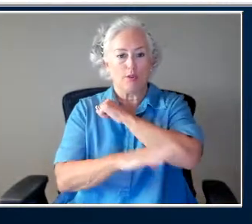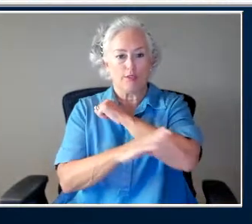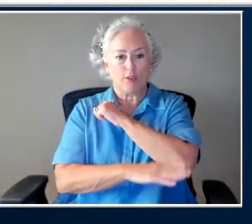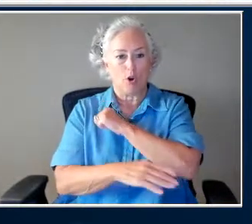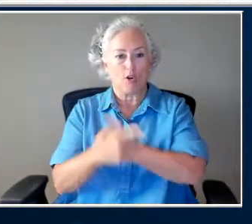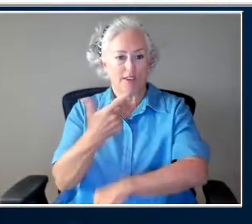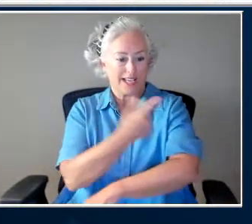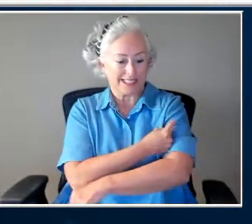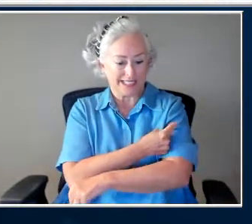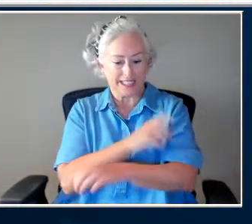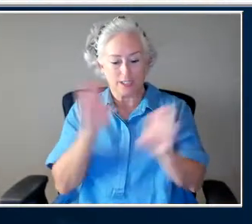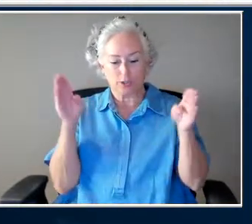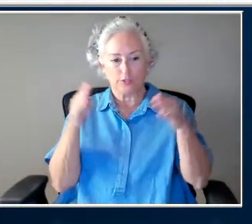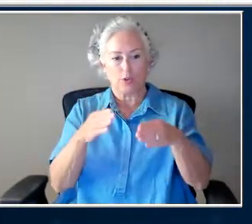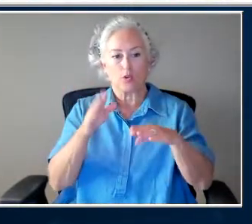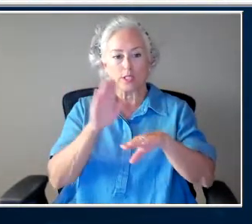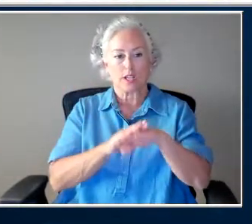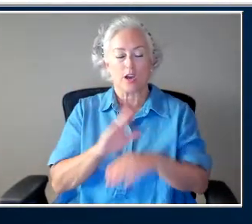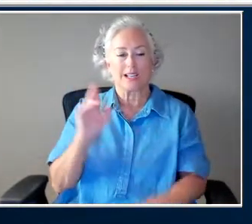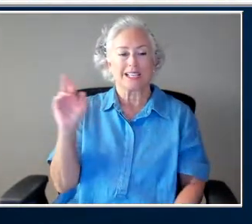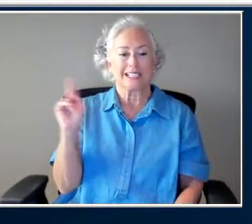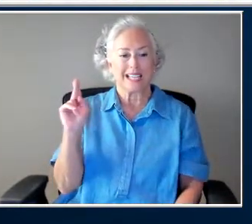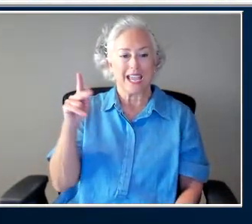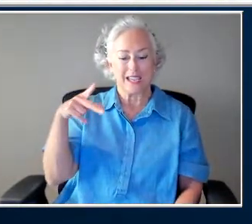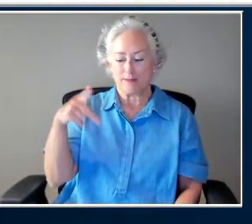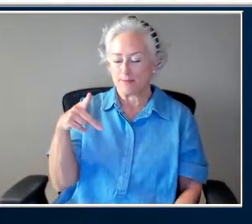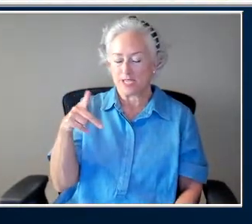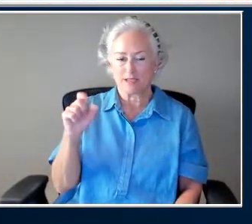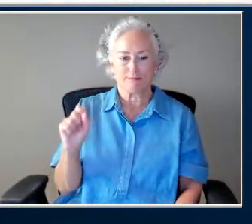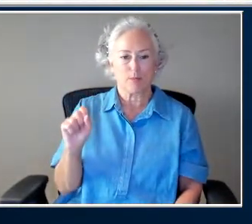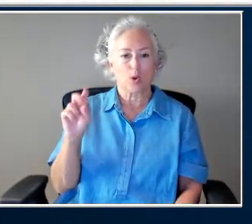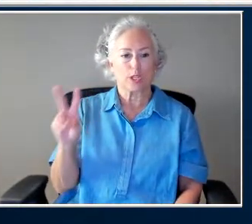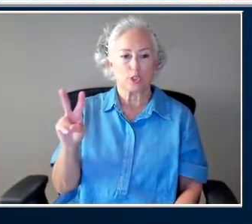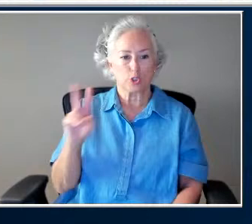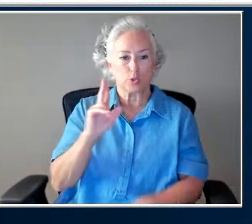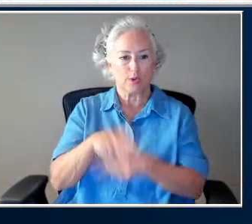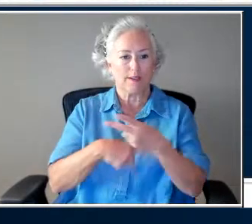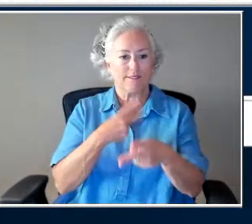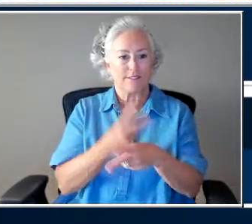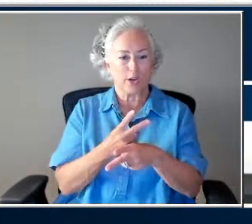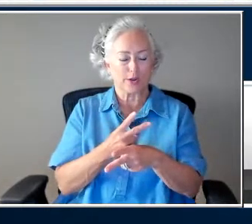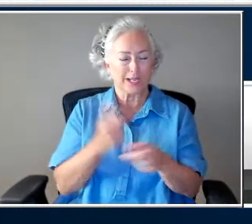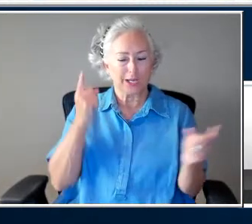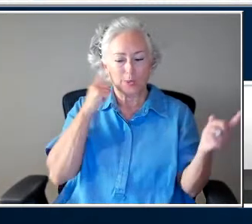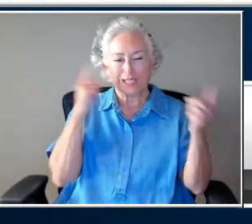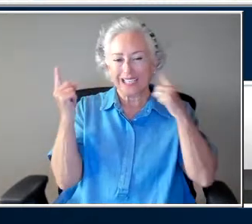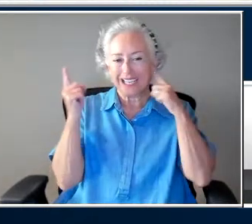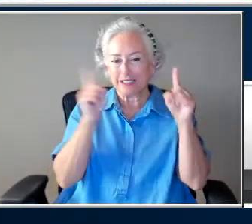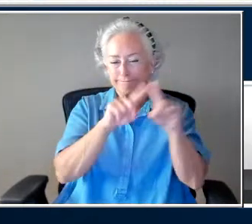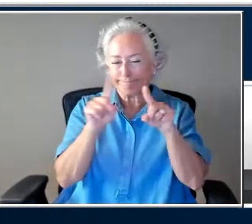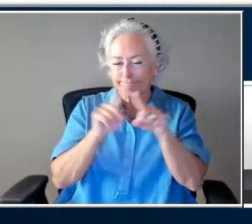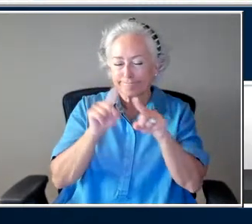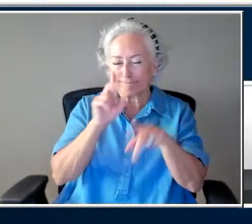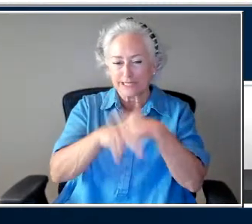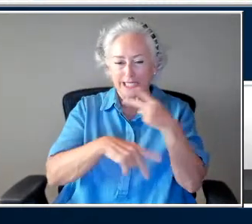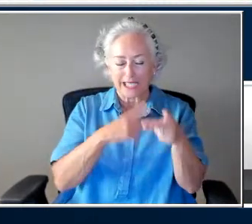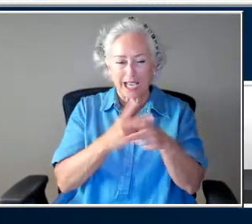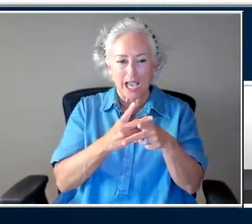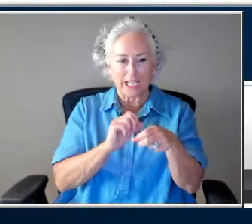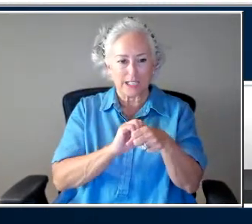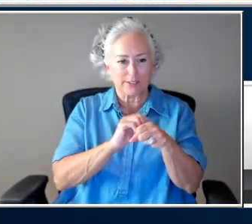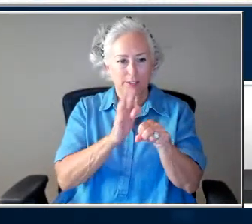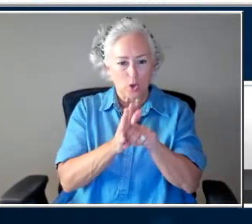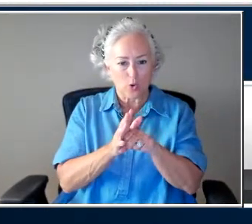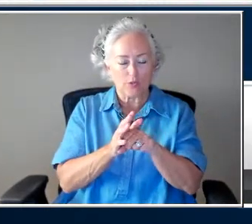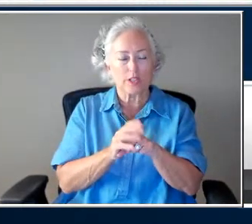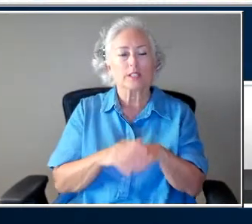the KP.2 variant. Yeah. We keep hearing about new variants. If you get this vaccine, will